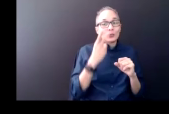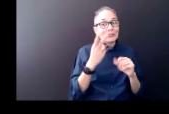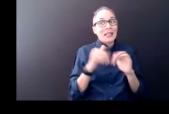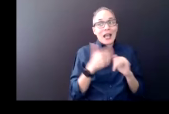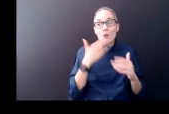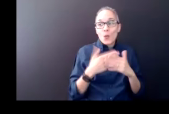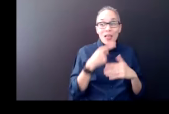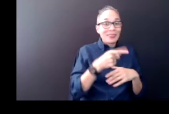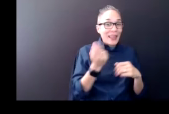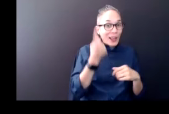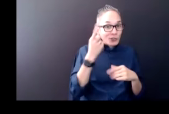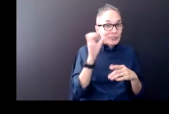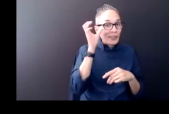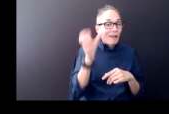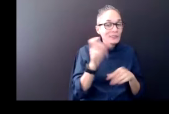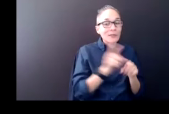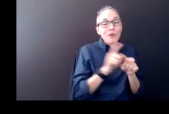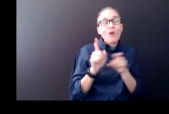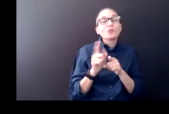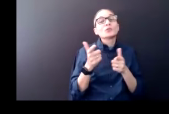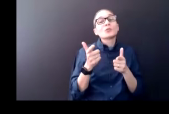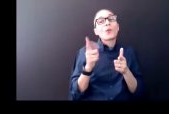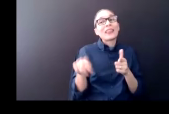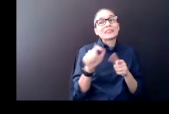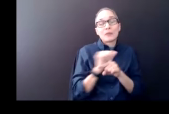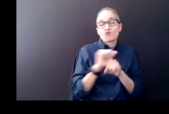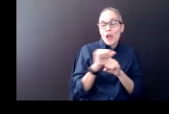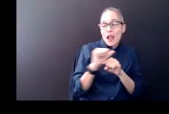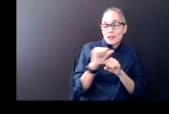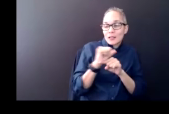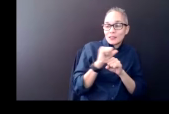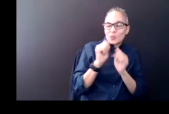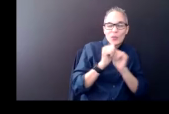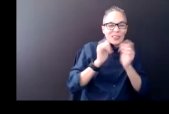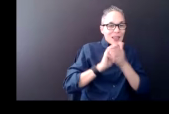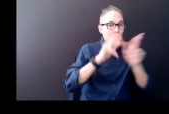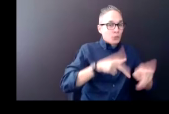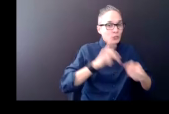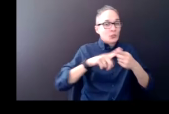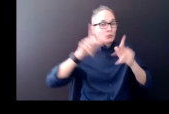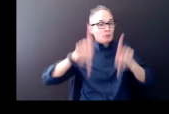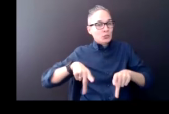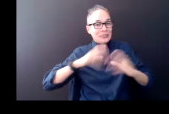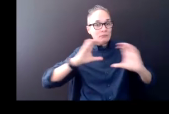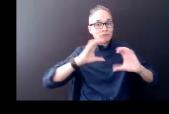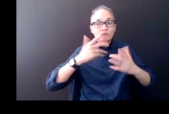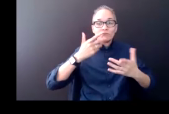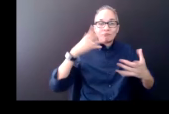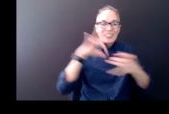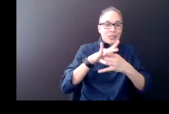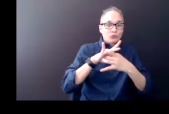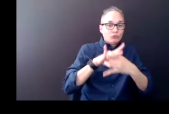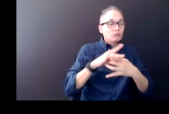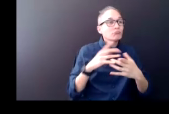they grasp the concepts, and it lets them practice on that interpersonal connection. Okay. And being able to